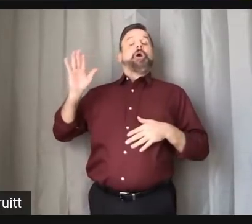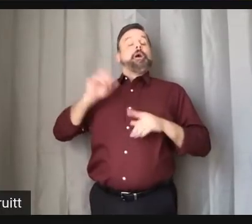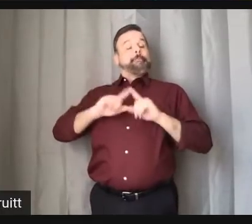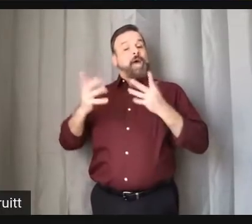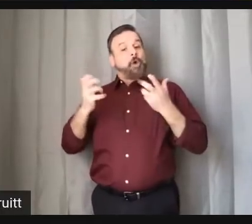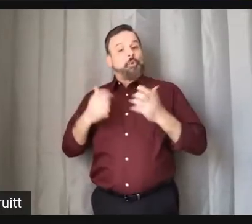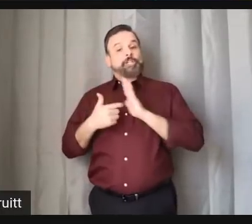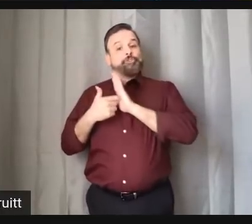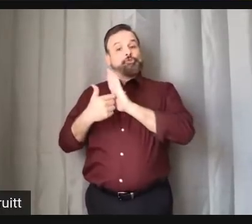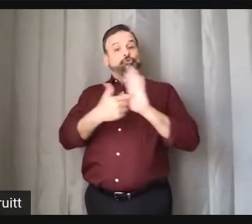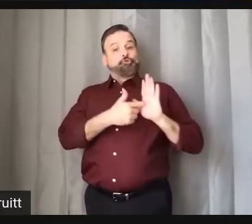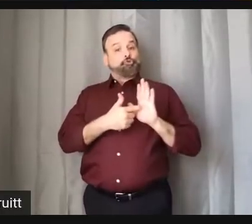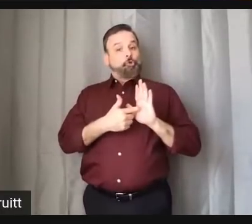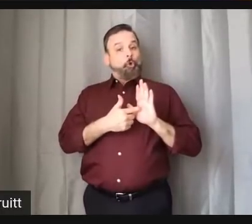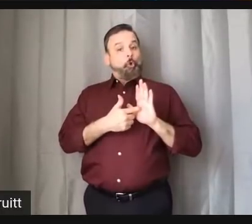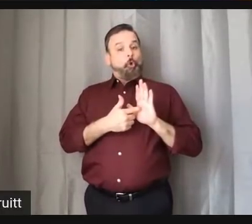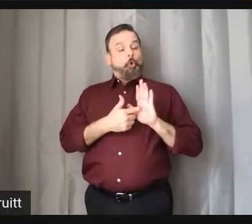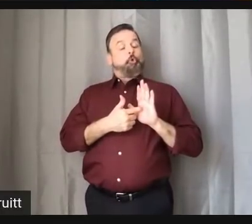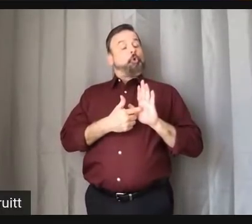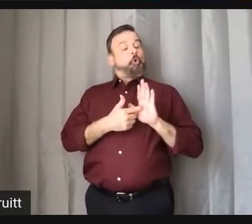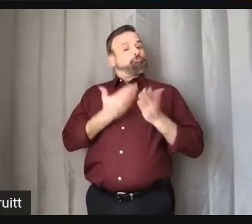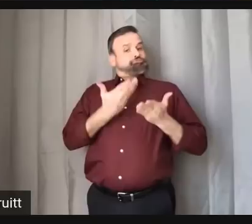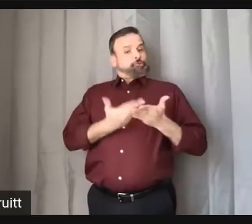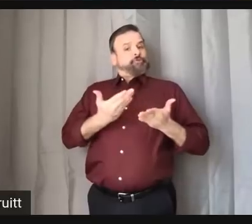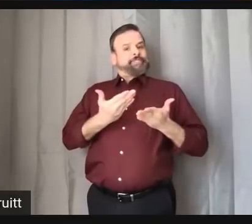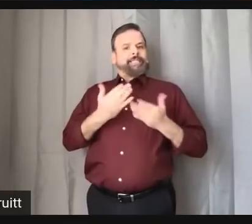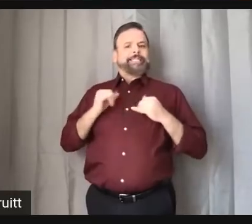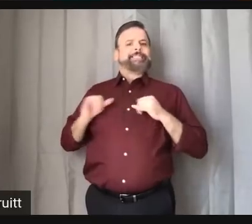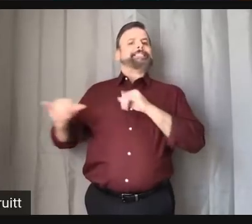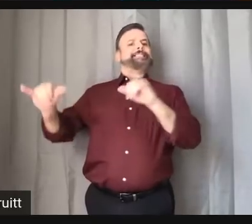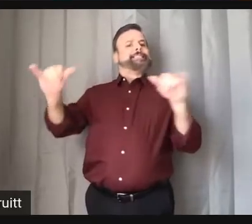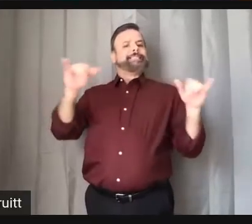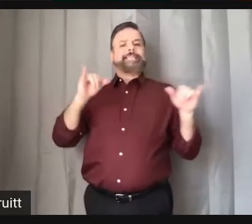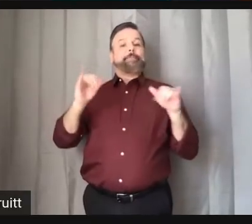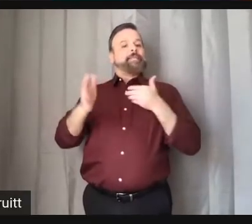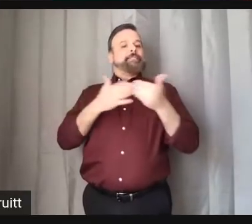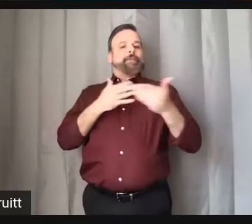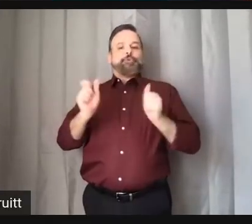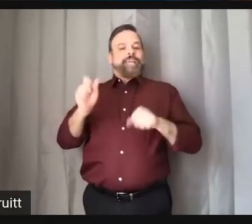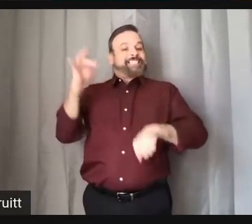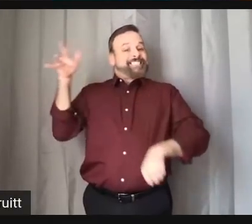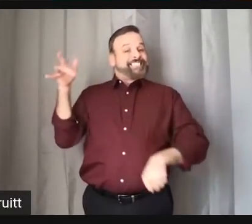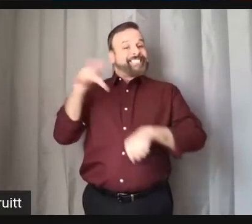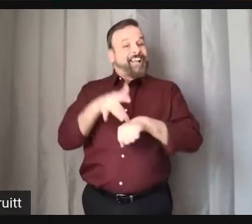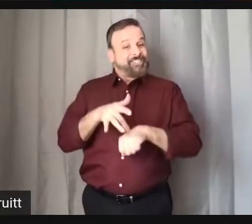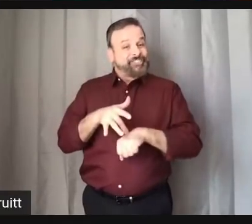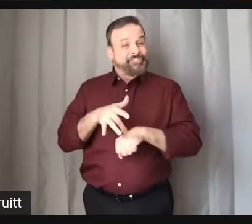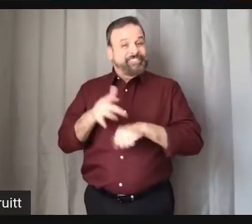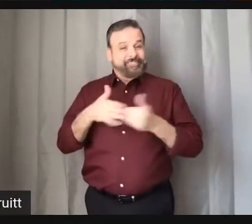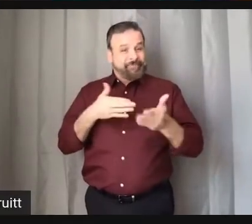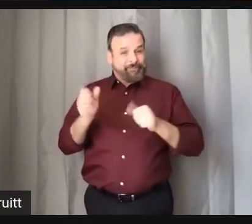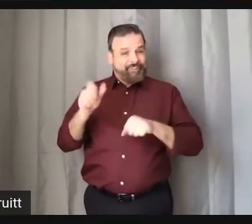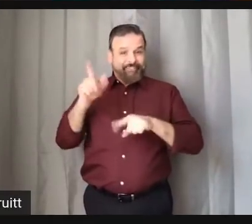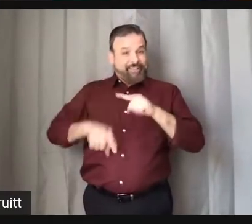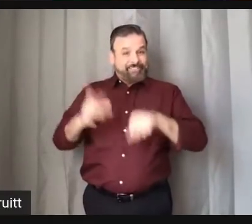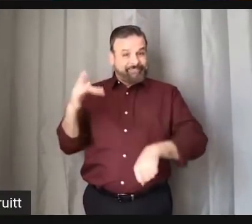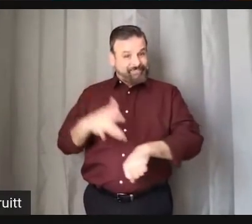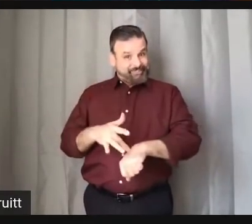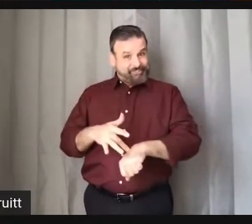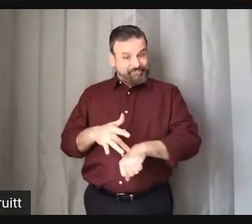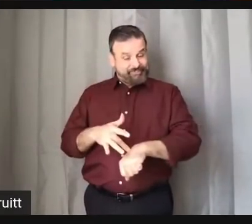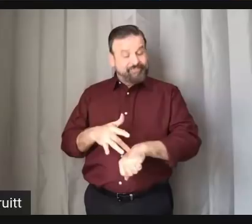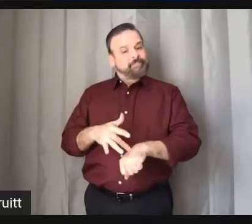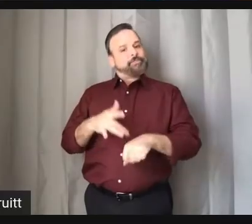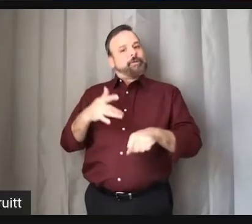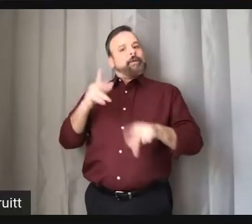the same for us, even if it's not as tangible, because the people that we lose are always with us. And I just wanted to sort of open